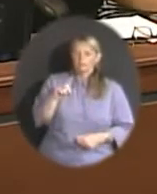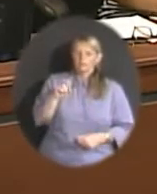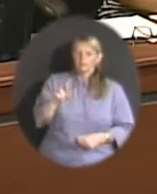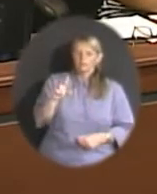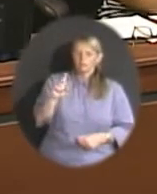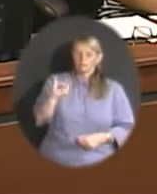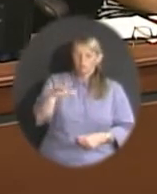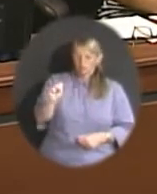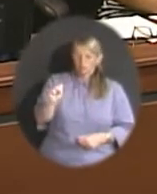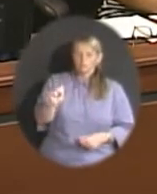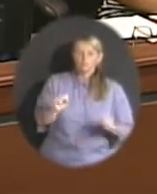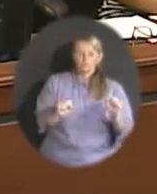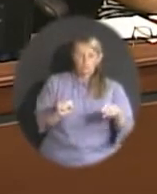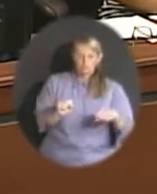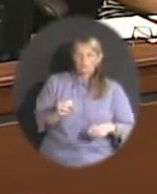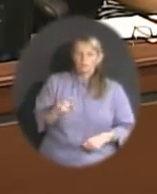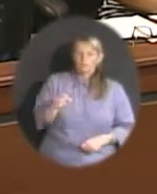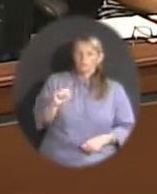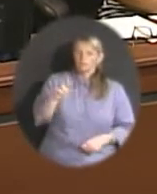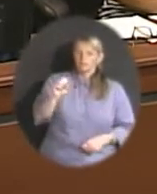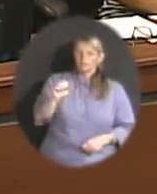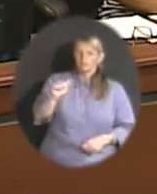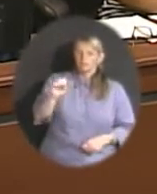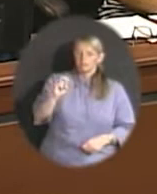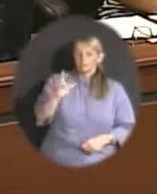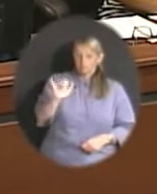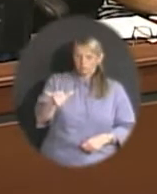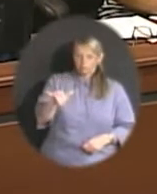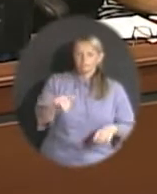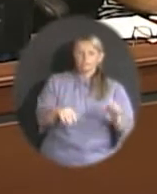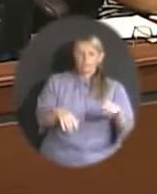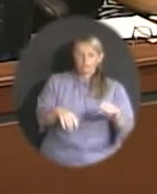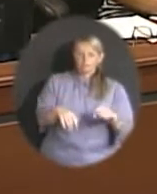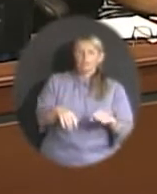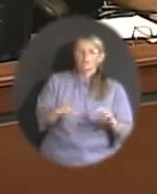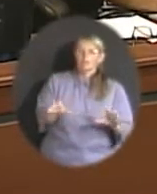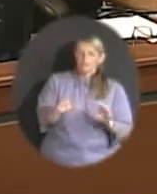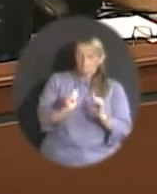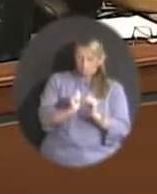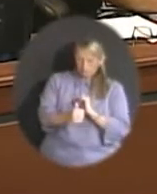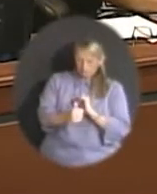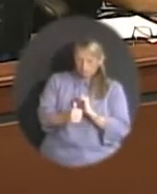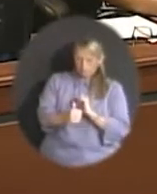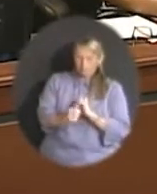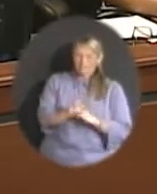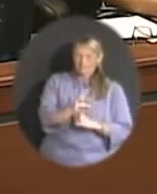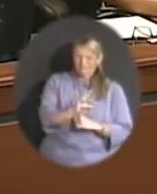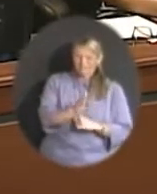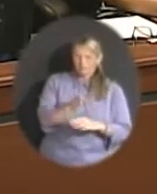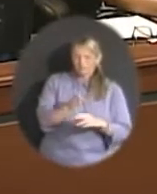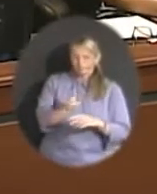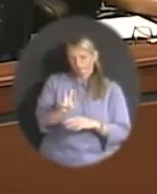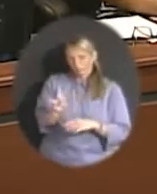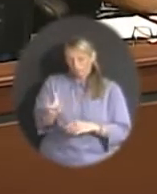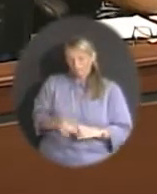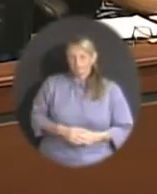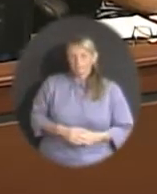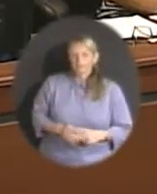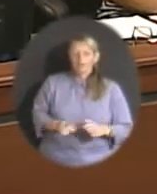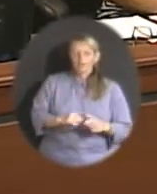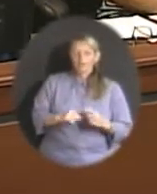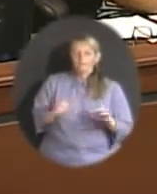Daniels? Yes. Ms. Ashley? Yes. Motion passed 6-1. Then we would have a motion to